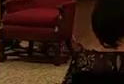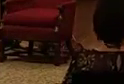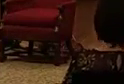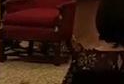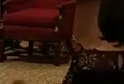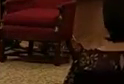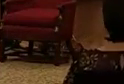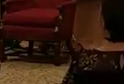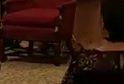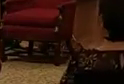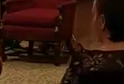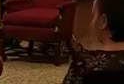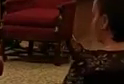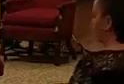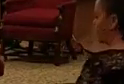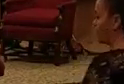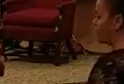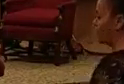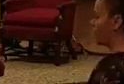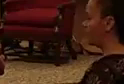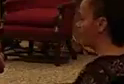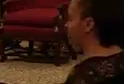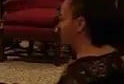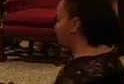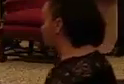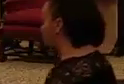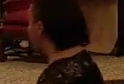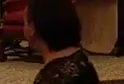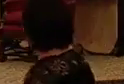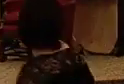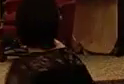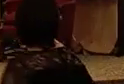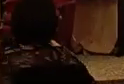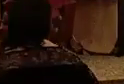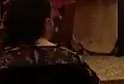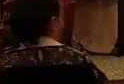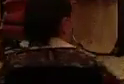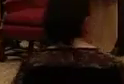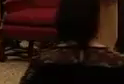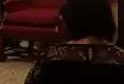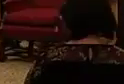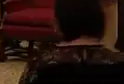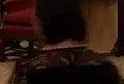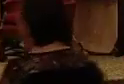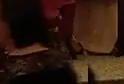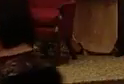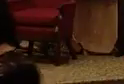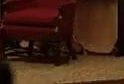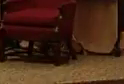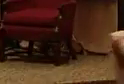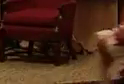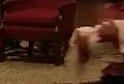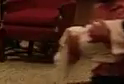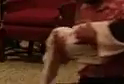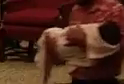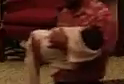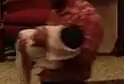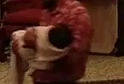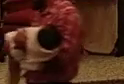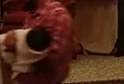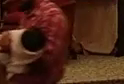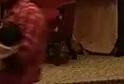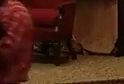name. Come on, church, let's pray. Let's pray. Come on, we got people here that need the Holy Ghost